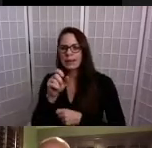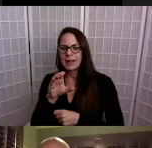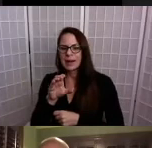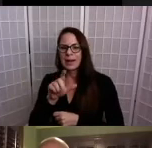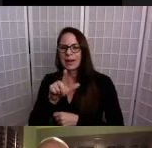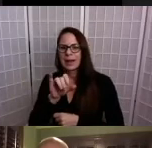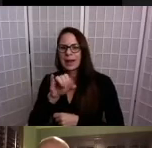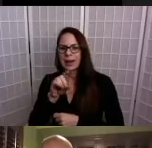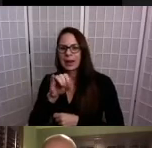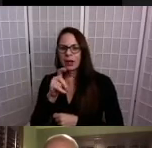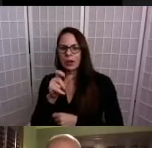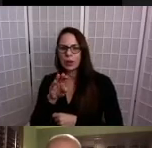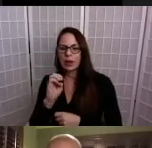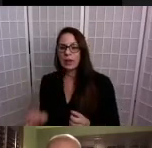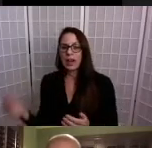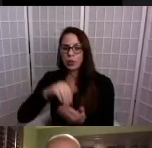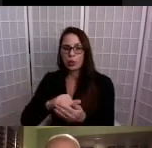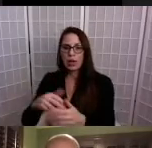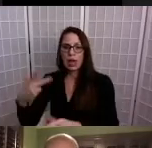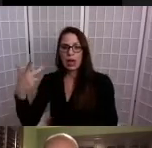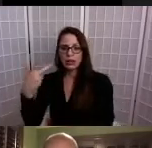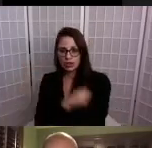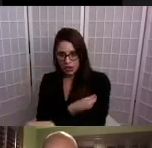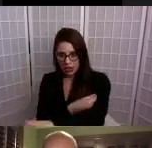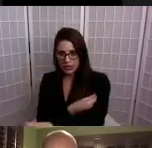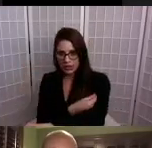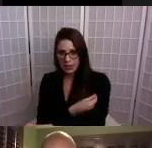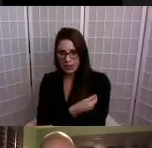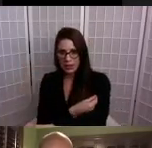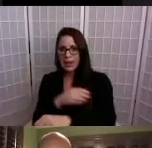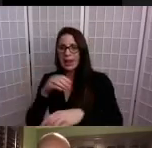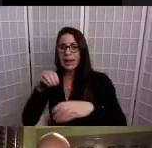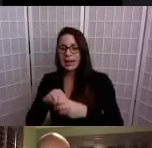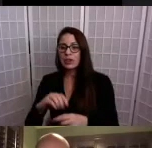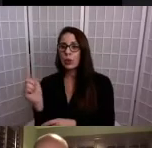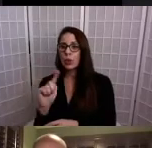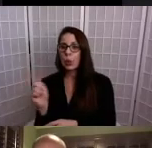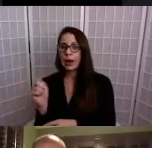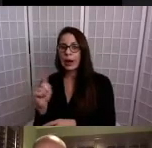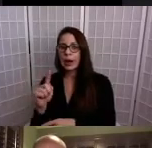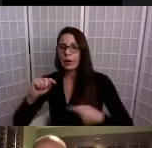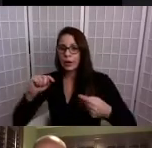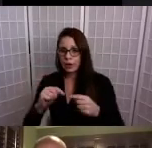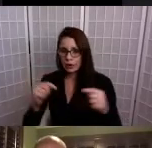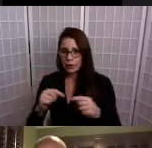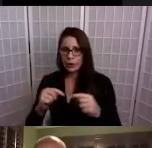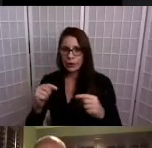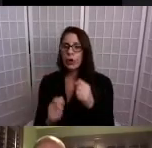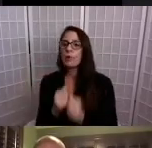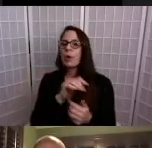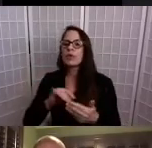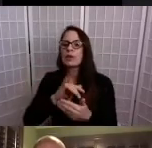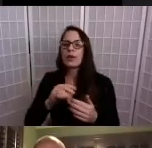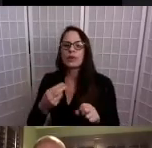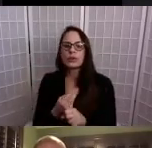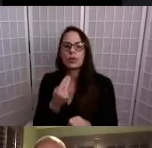then re-injecting this into the site of pathology, which again, most studies are using lateral